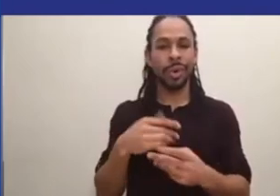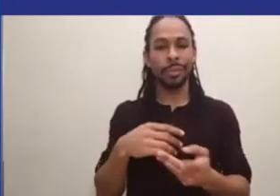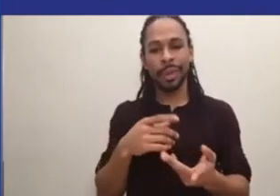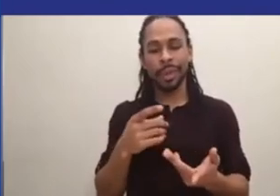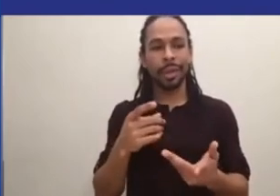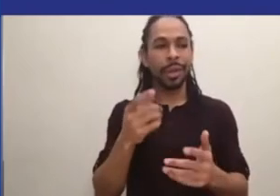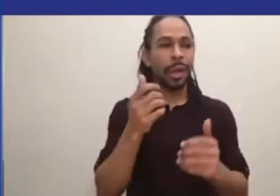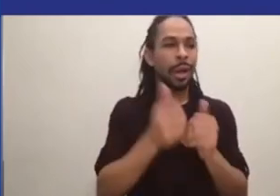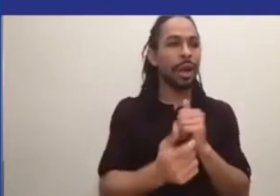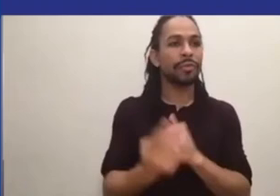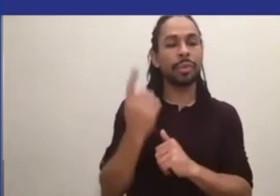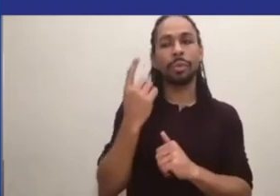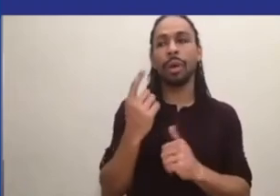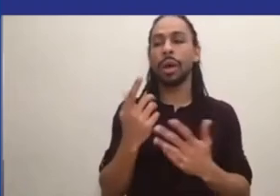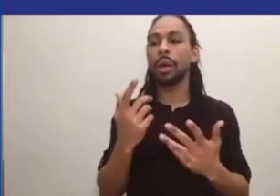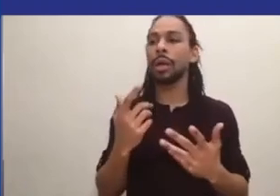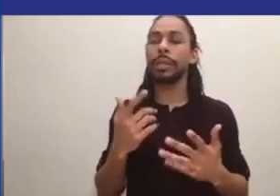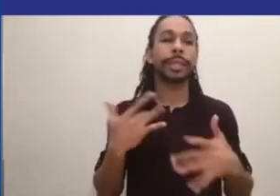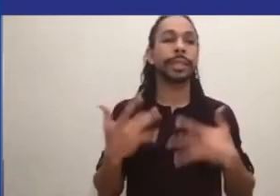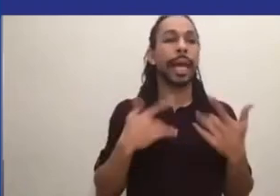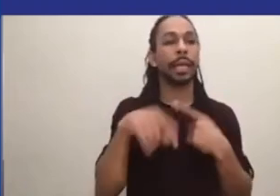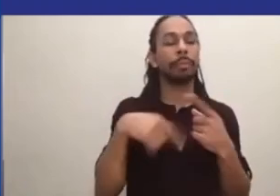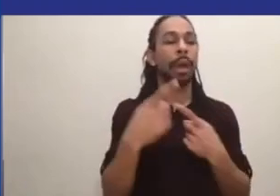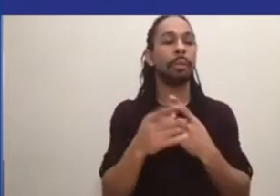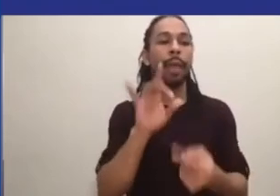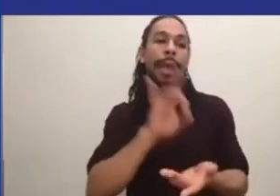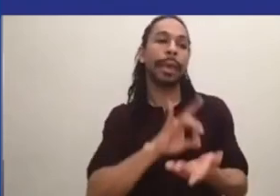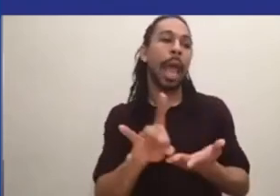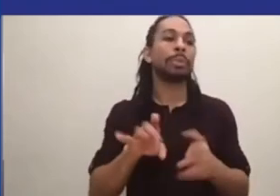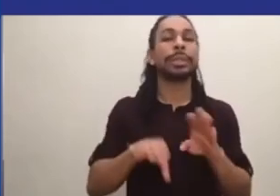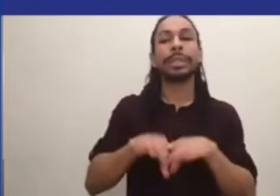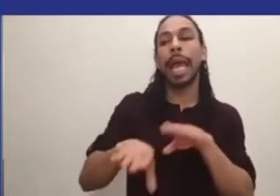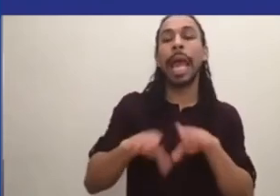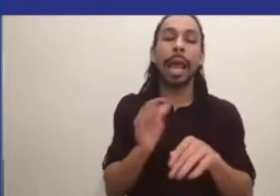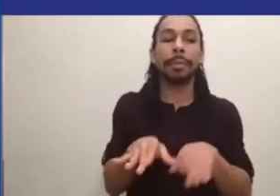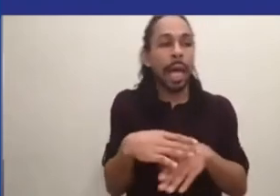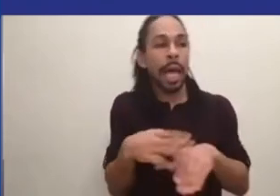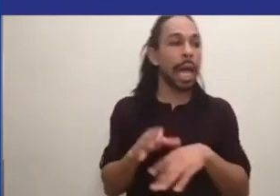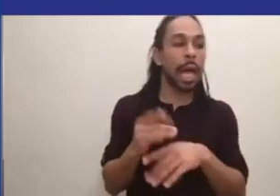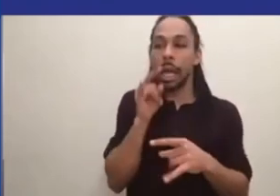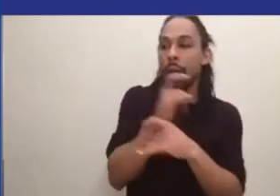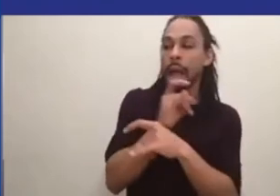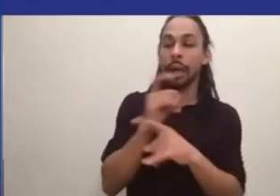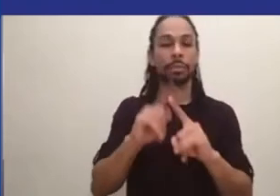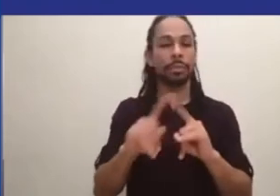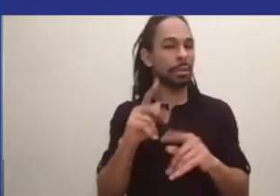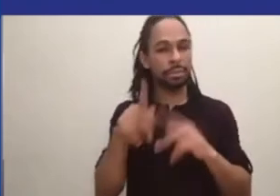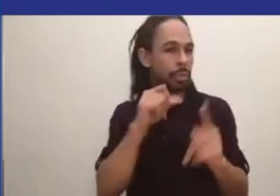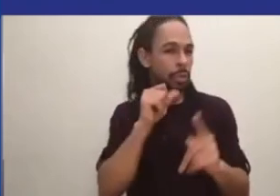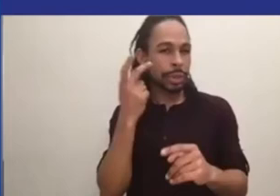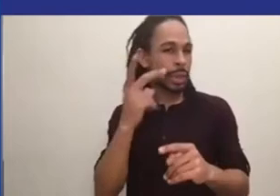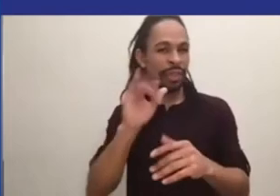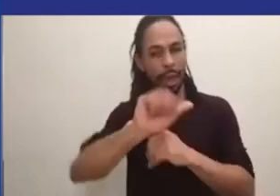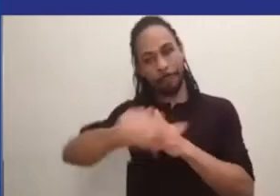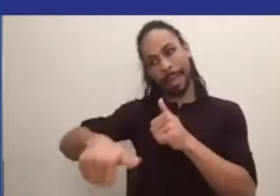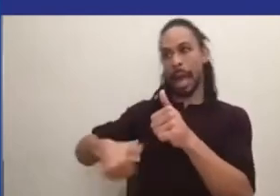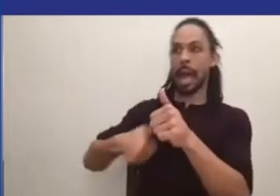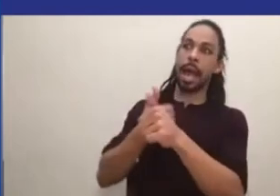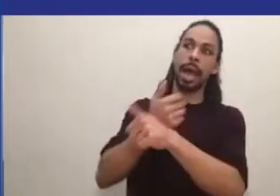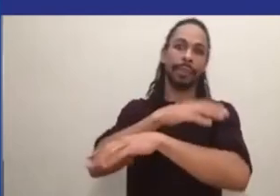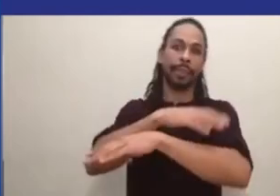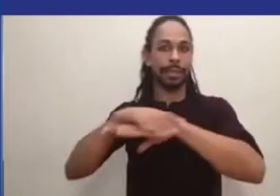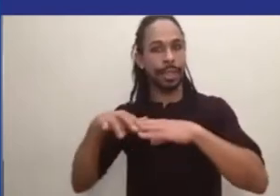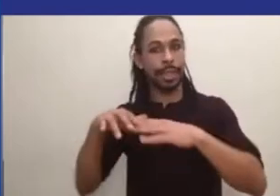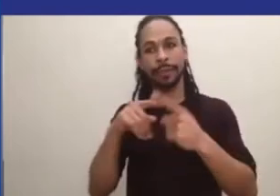gets hype on the steps, the 8 counts, but no one really sees the back end work. No one sees the negotiation,